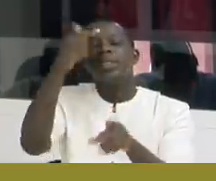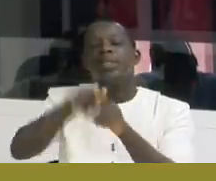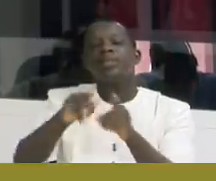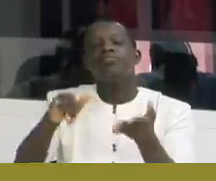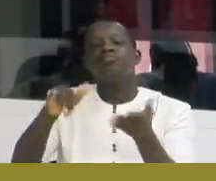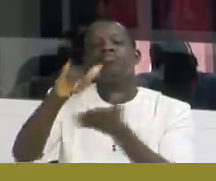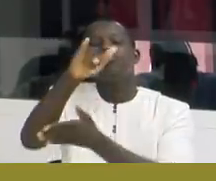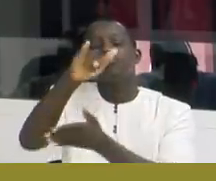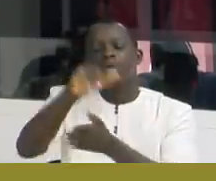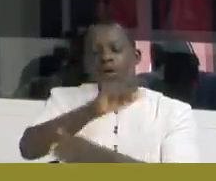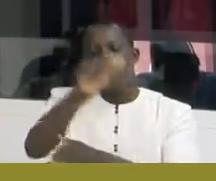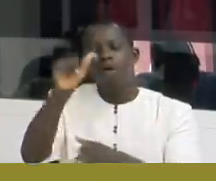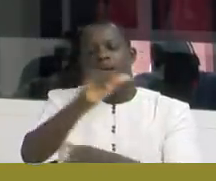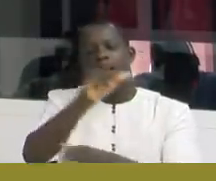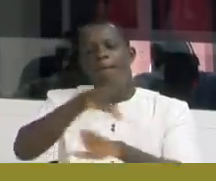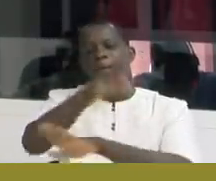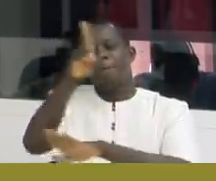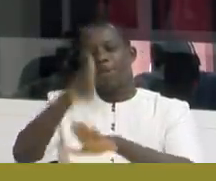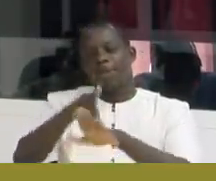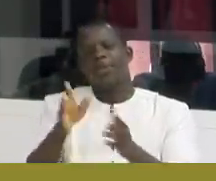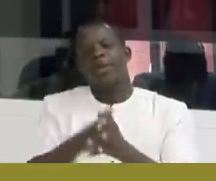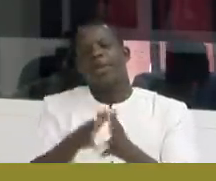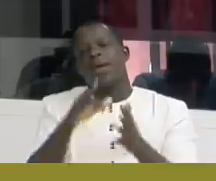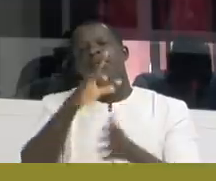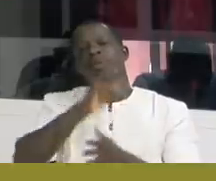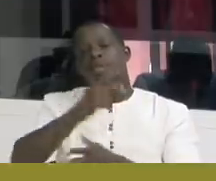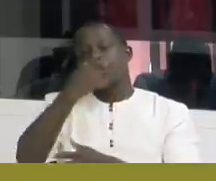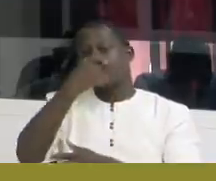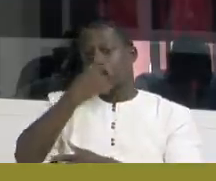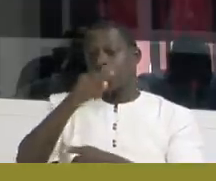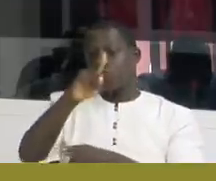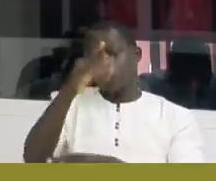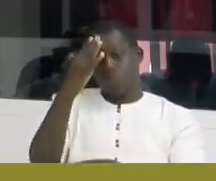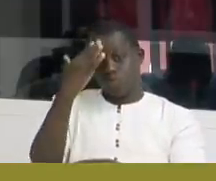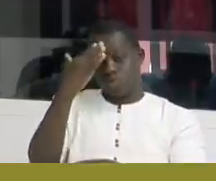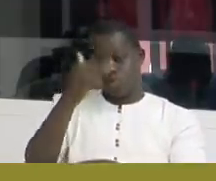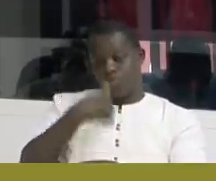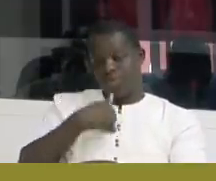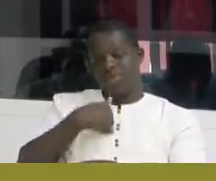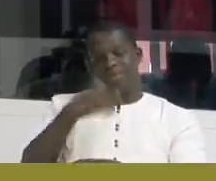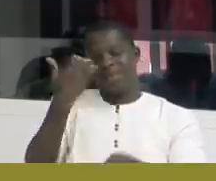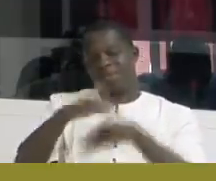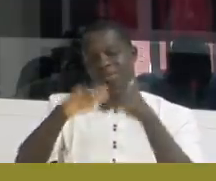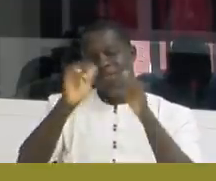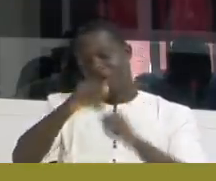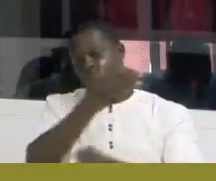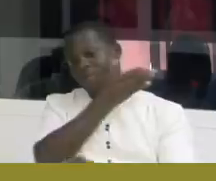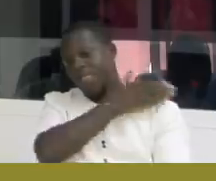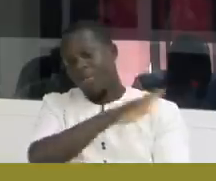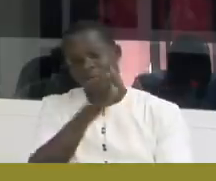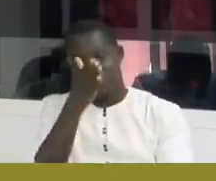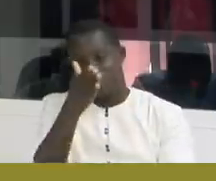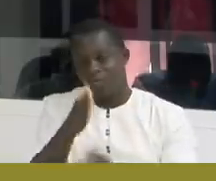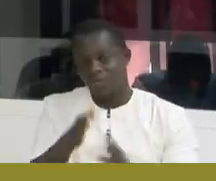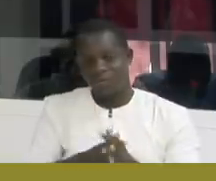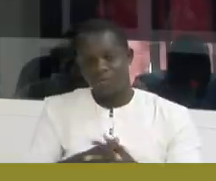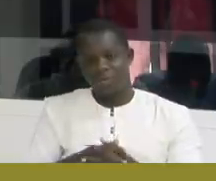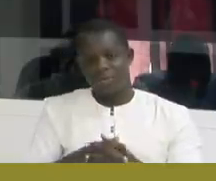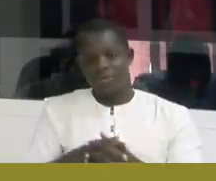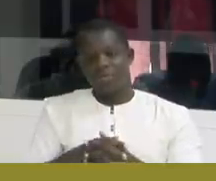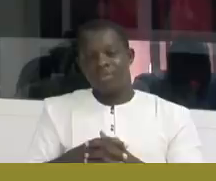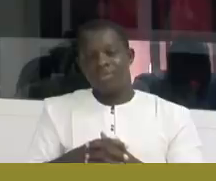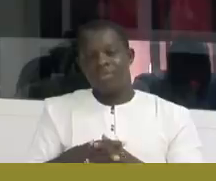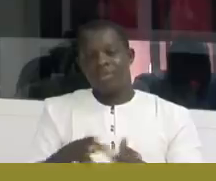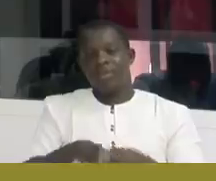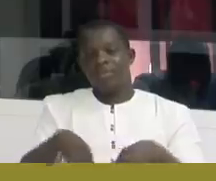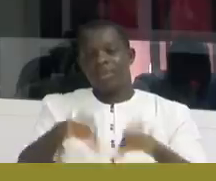to go. But Mr. SINGHATEH, you know me. You know I wouldn't be needing it. Well, it was taken at